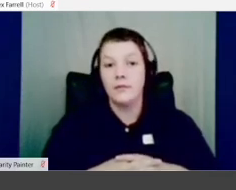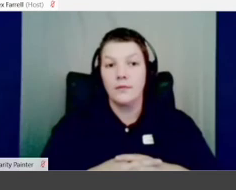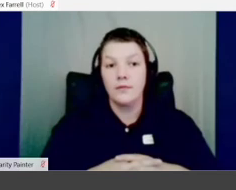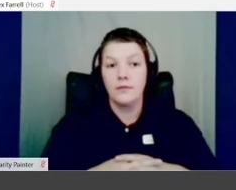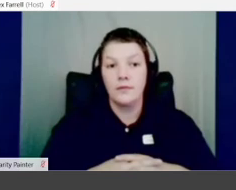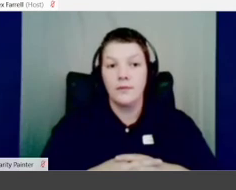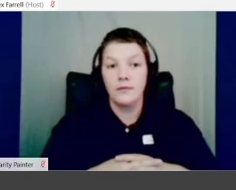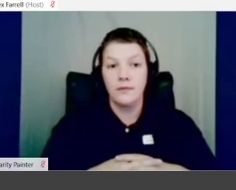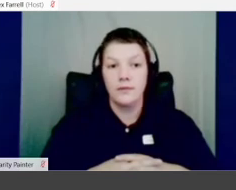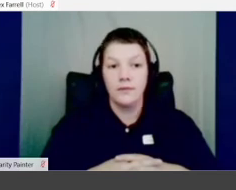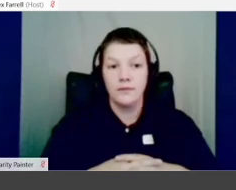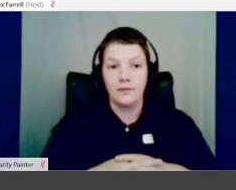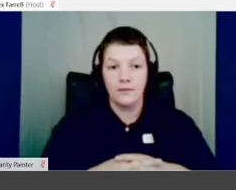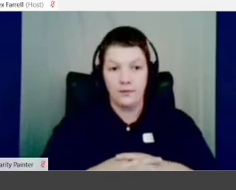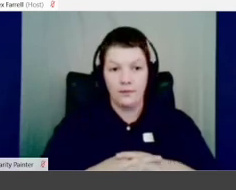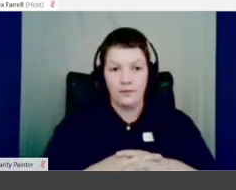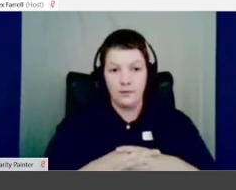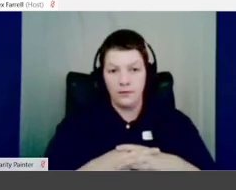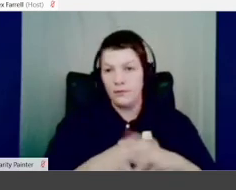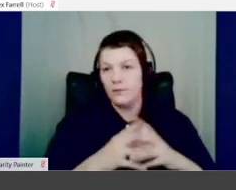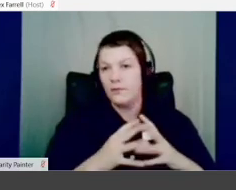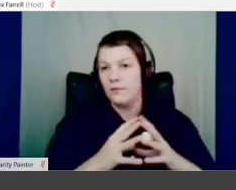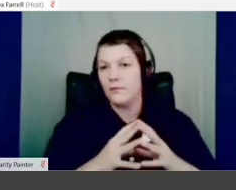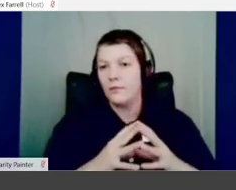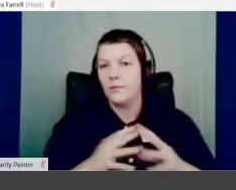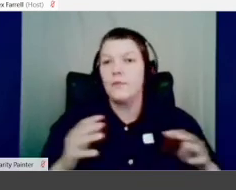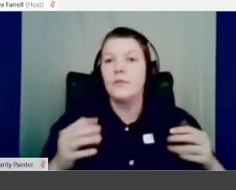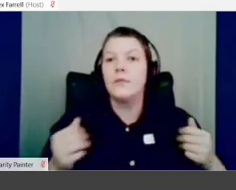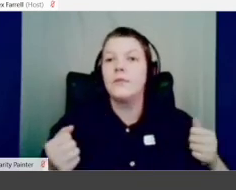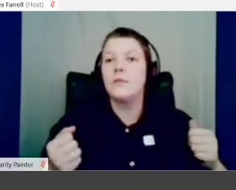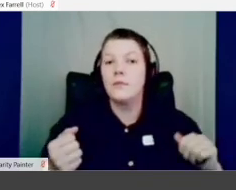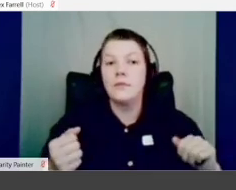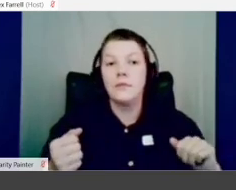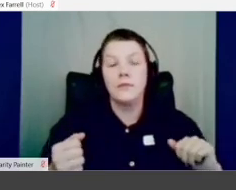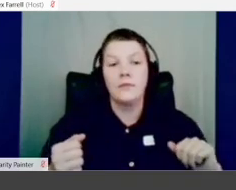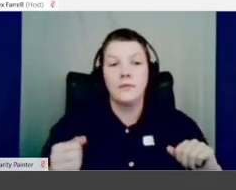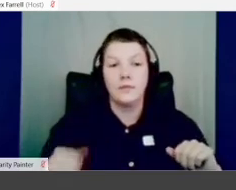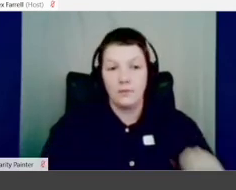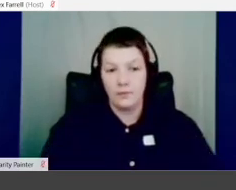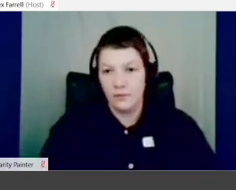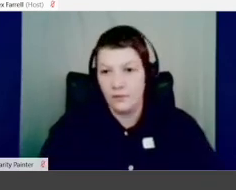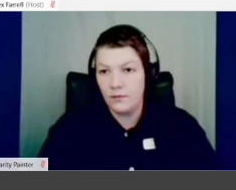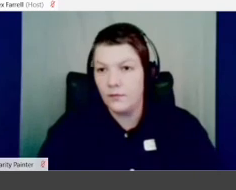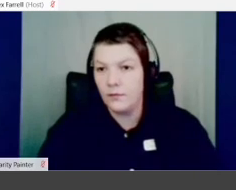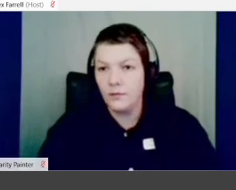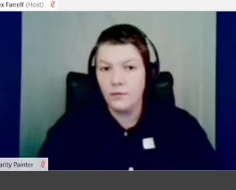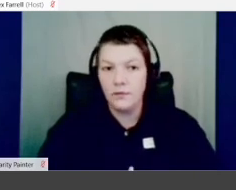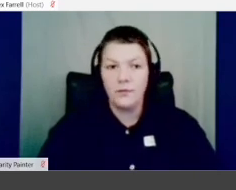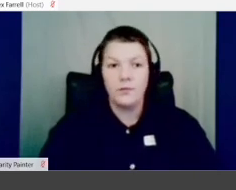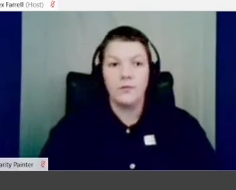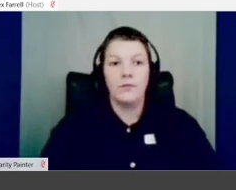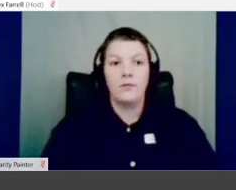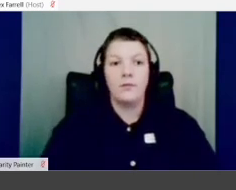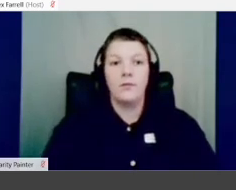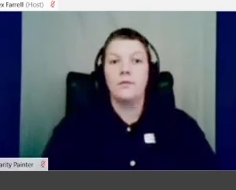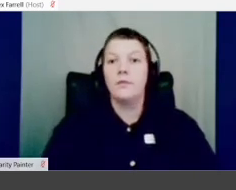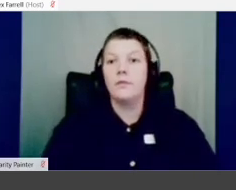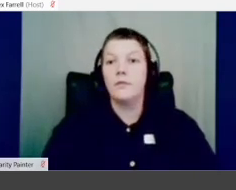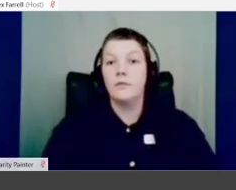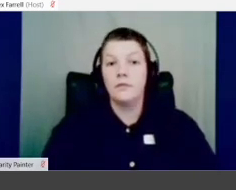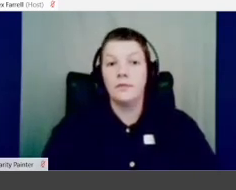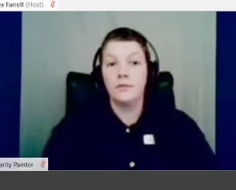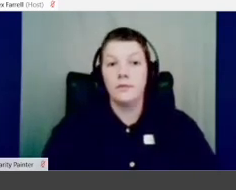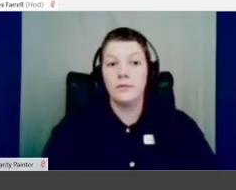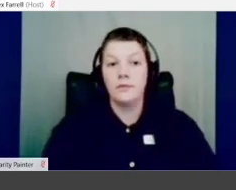They are a full person with a whole life experience they can bring to the conversation, and giving